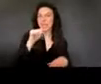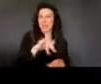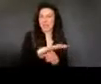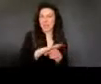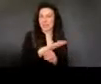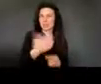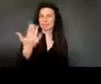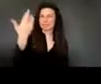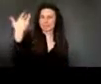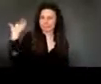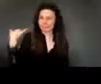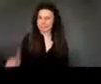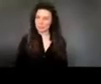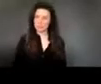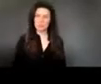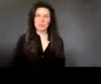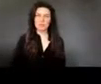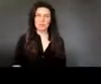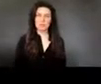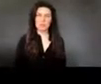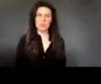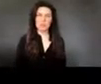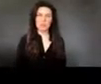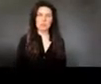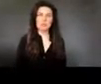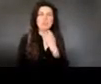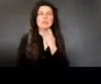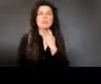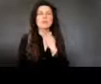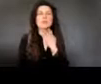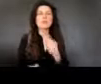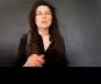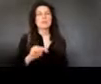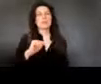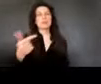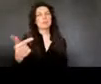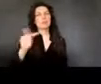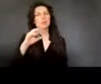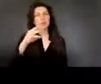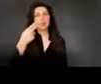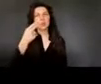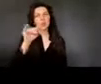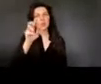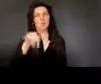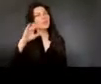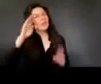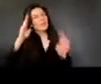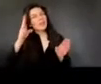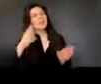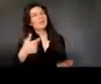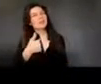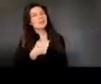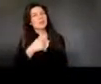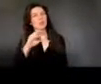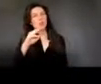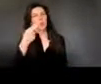Great, thank you. Okay, Whitney. Hi there. My name is Whitney Sage. I'm an assistant